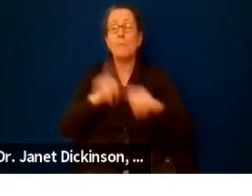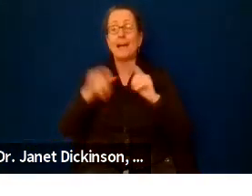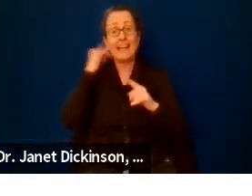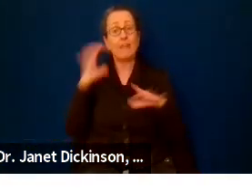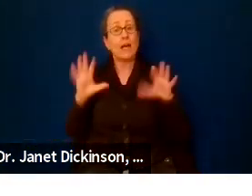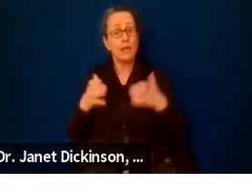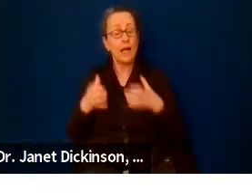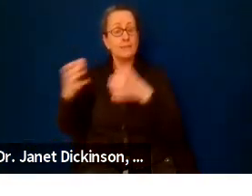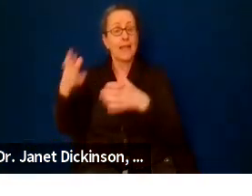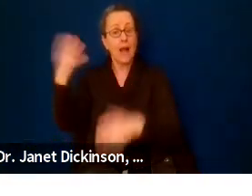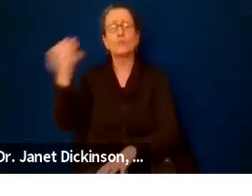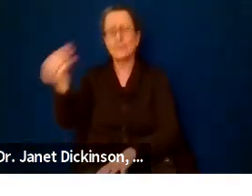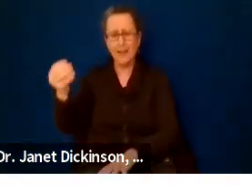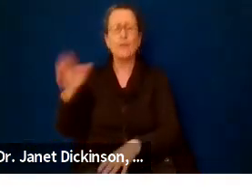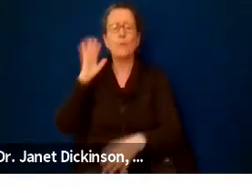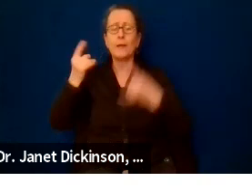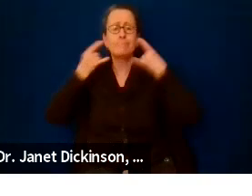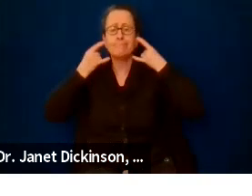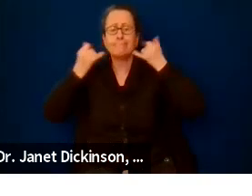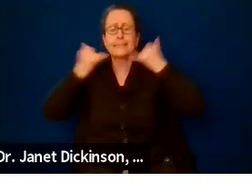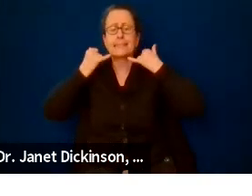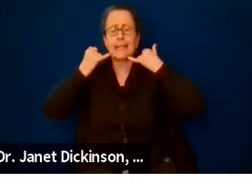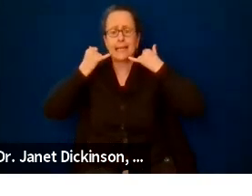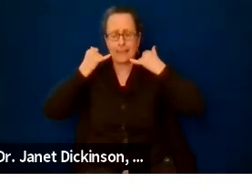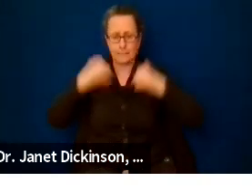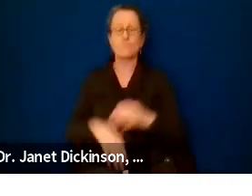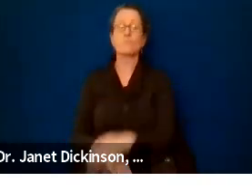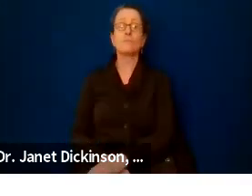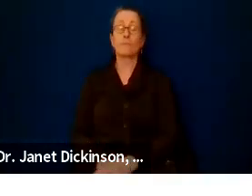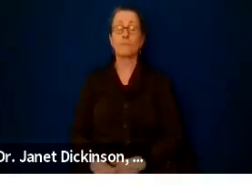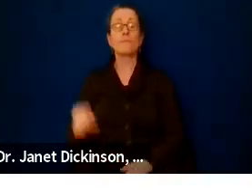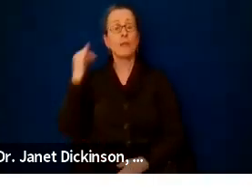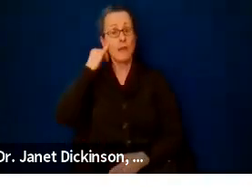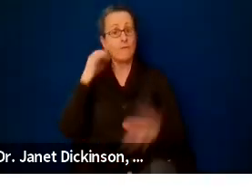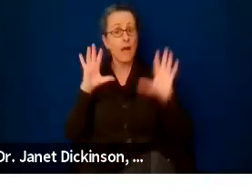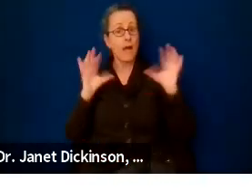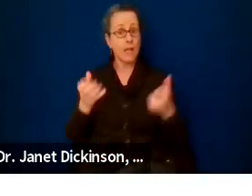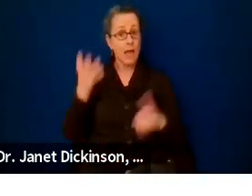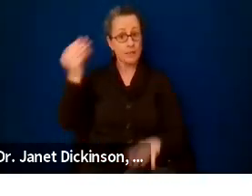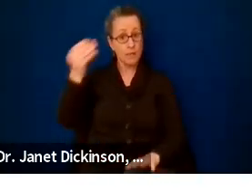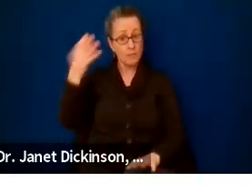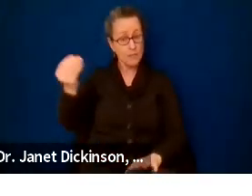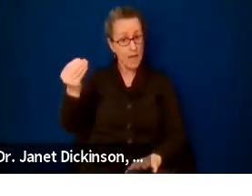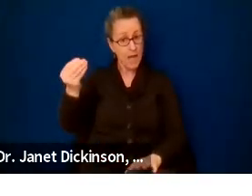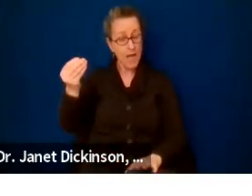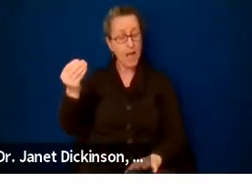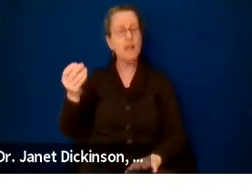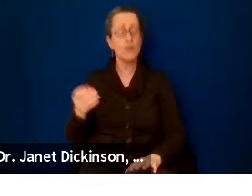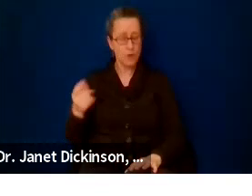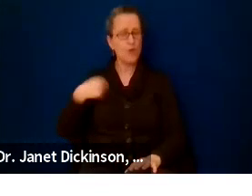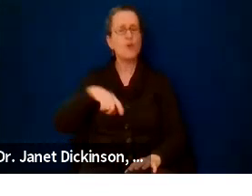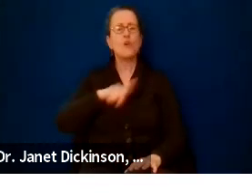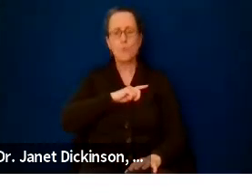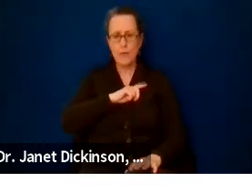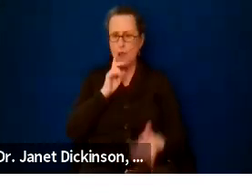do some of those kinds of activities. And if there's outdoor teaching going on, we're working with the town to make sure that we have